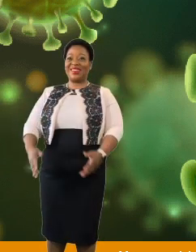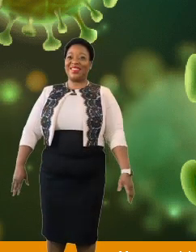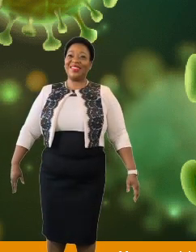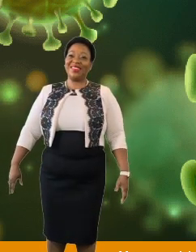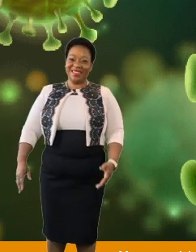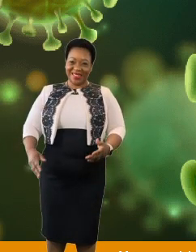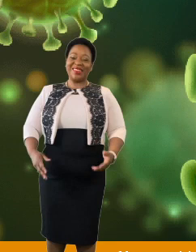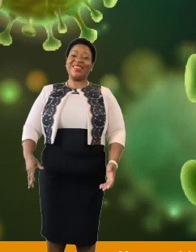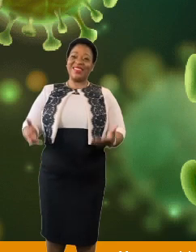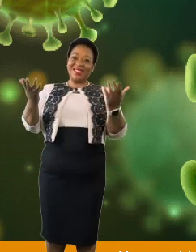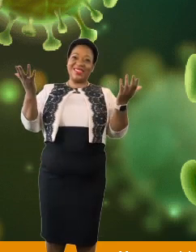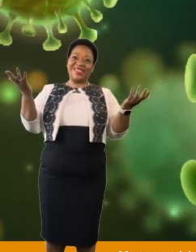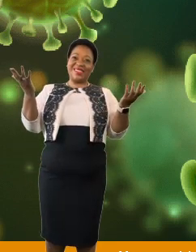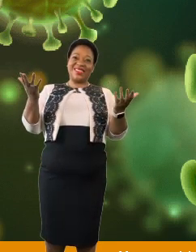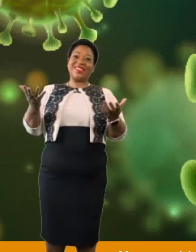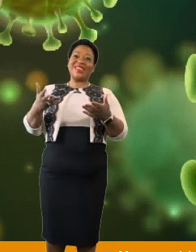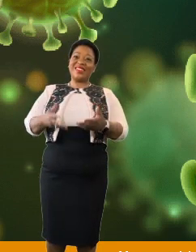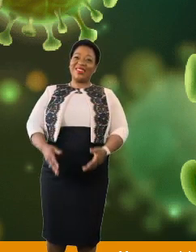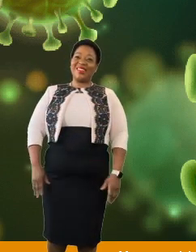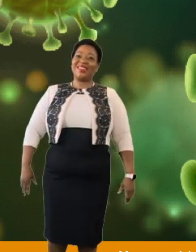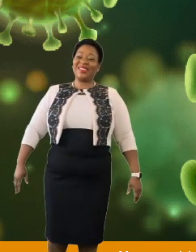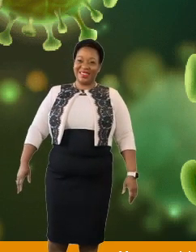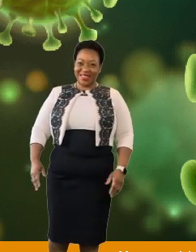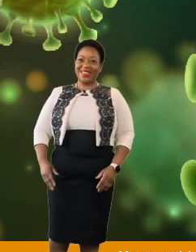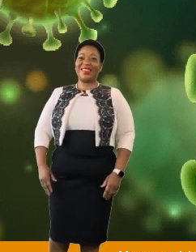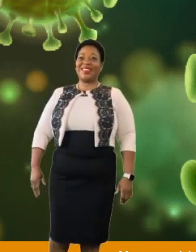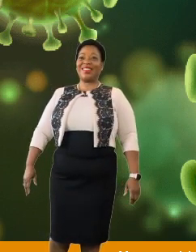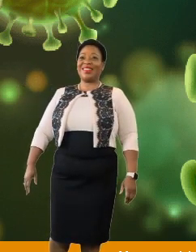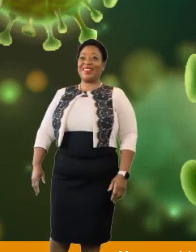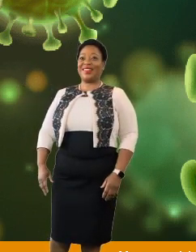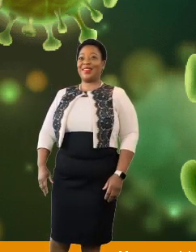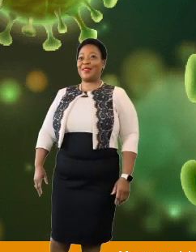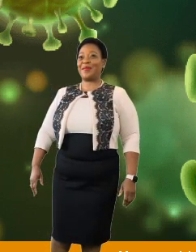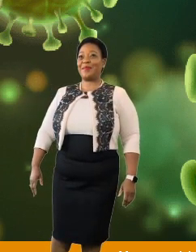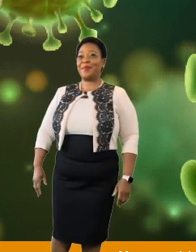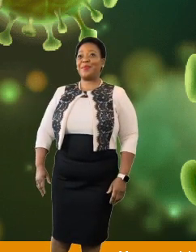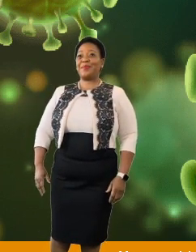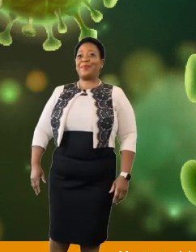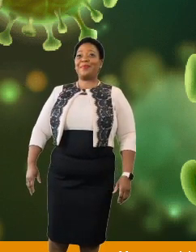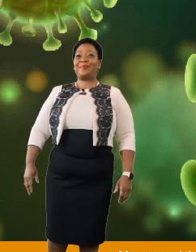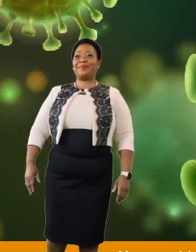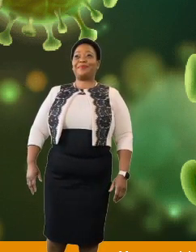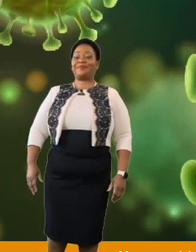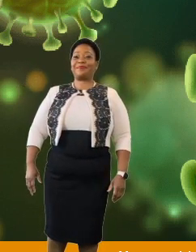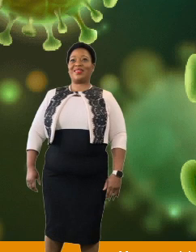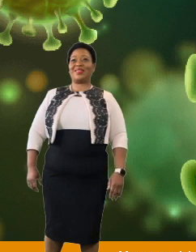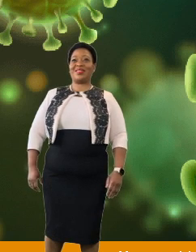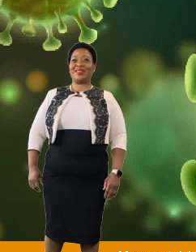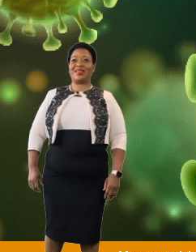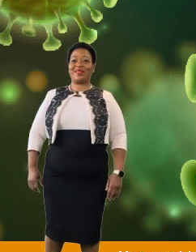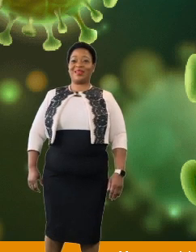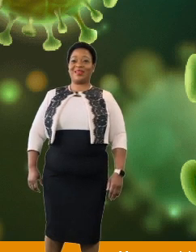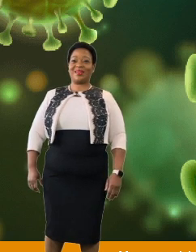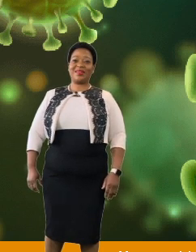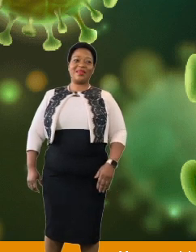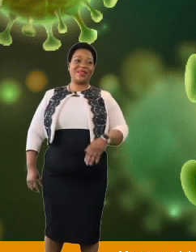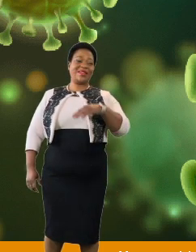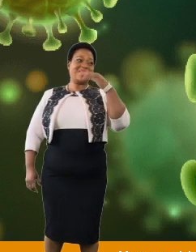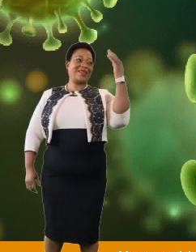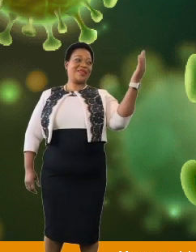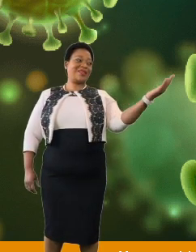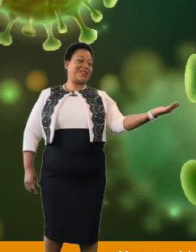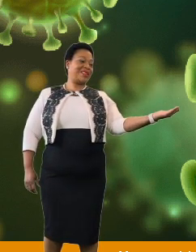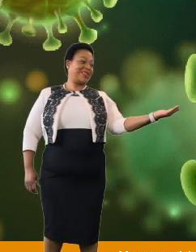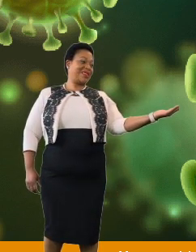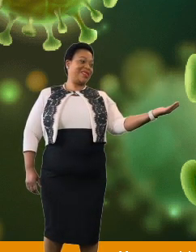we believe that would need and that would be gaining access to the facilitation services of this work